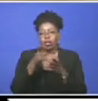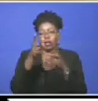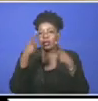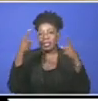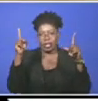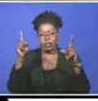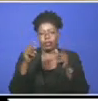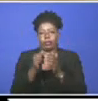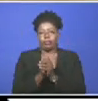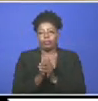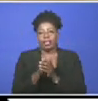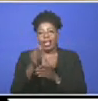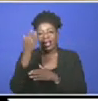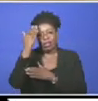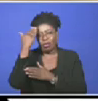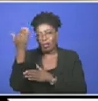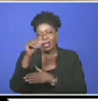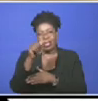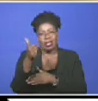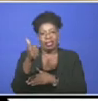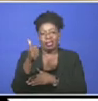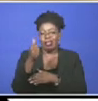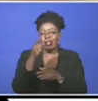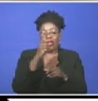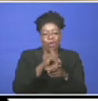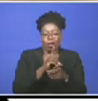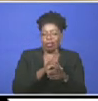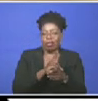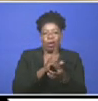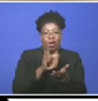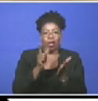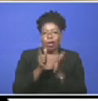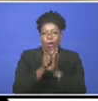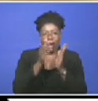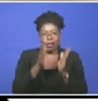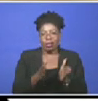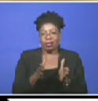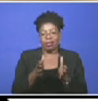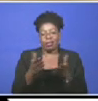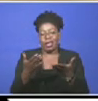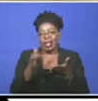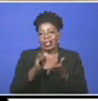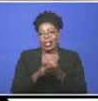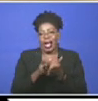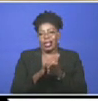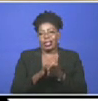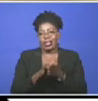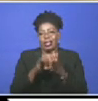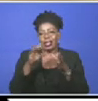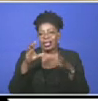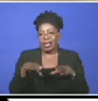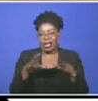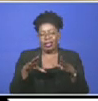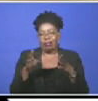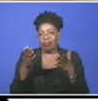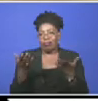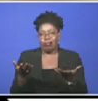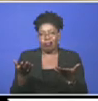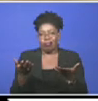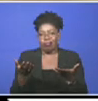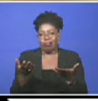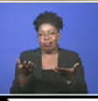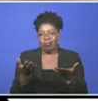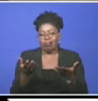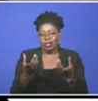I don't know any doctors or lawyers that can kind of skate by and